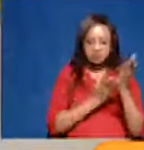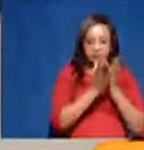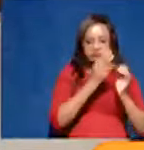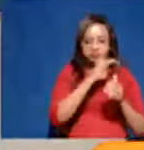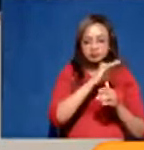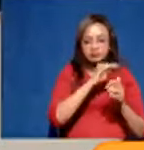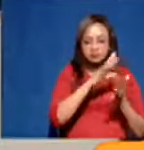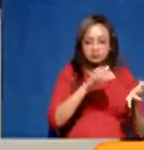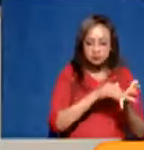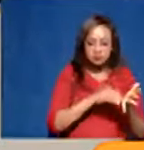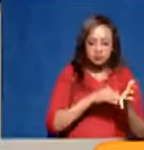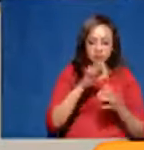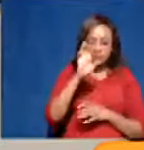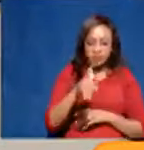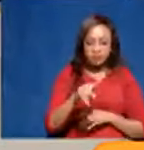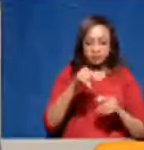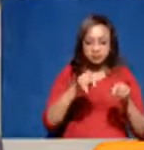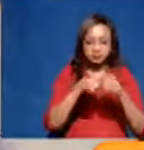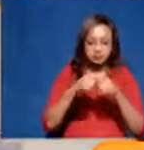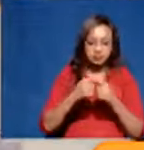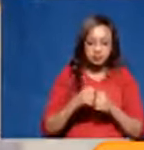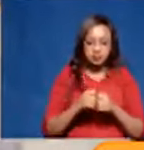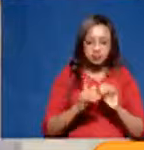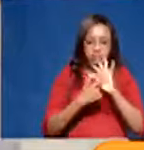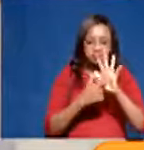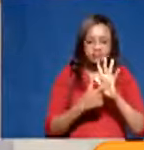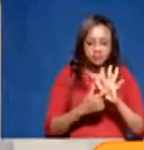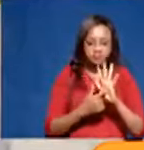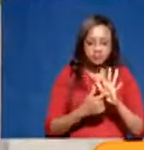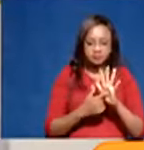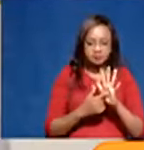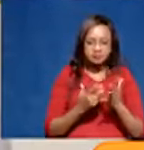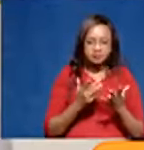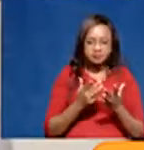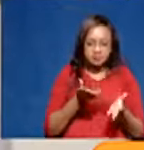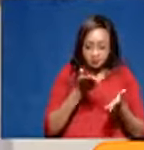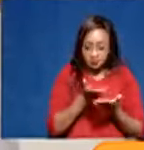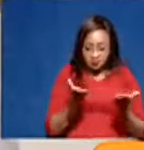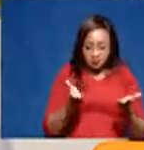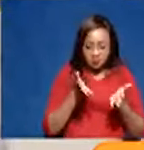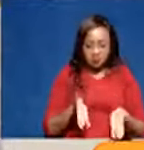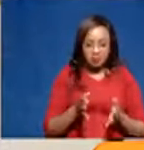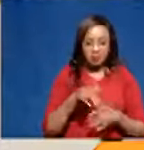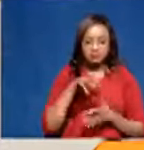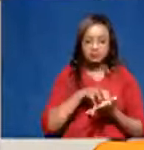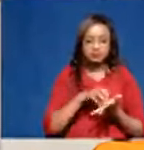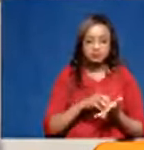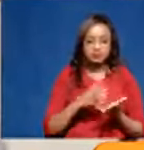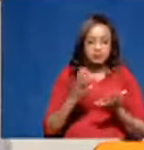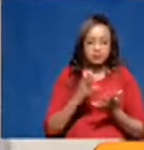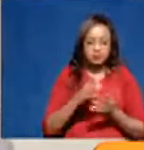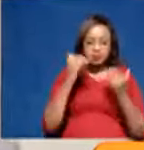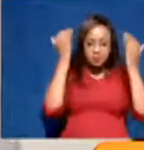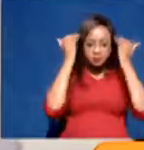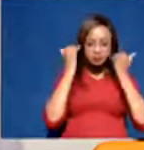being controlled by the executive. In fact, it will presuppose a situation whereby the Judiciary will now be